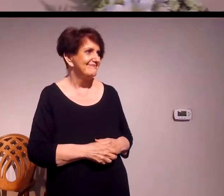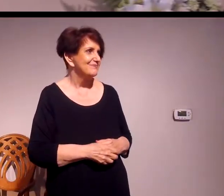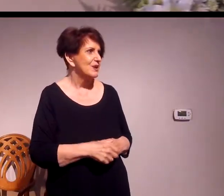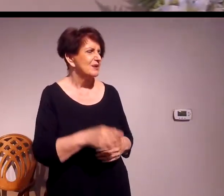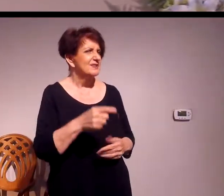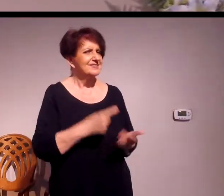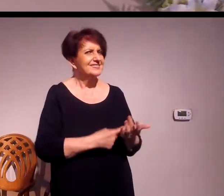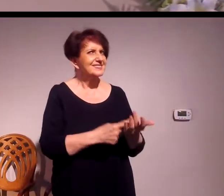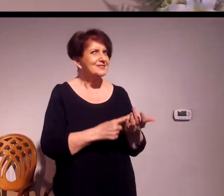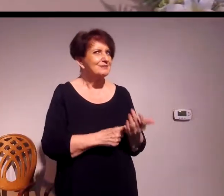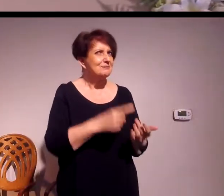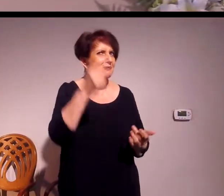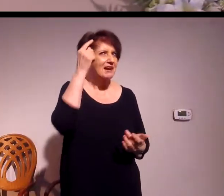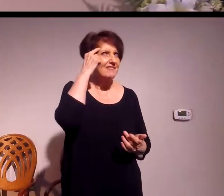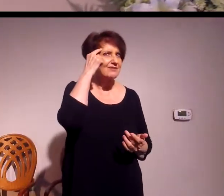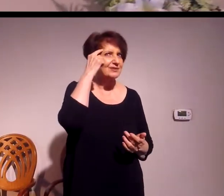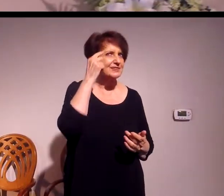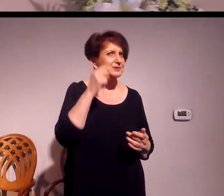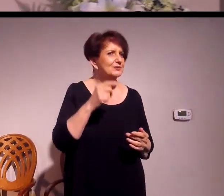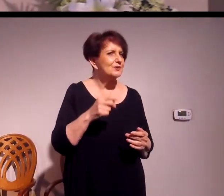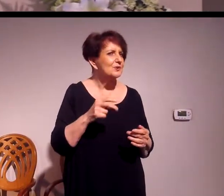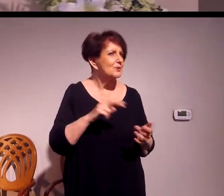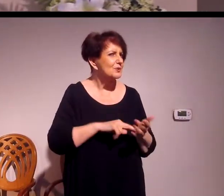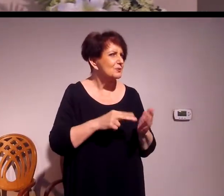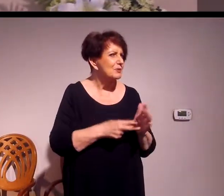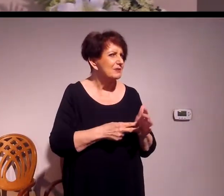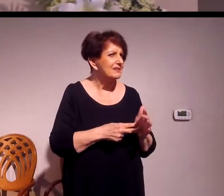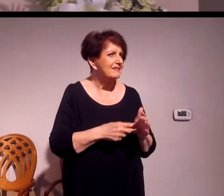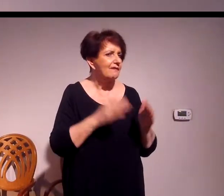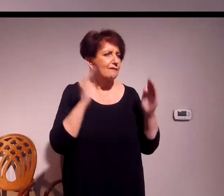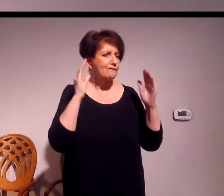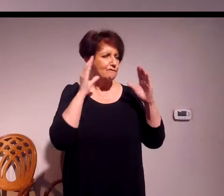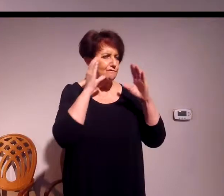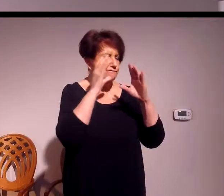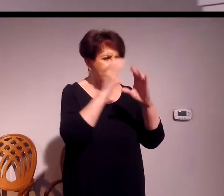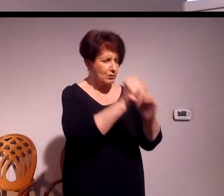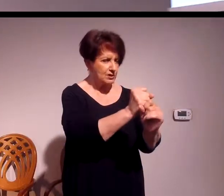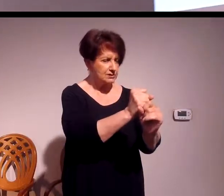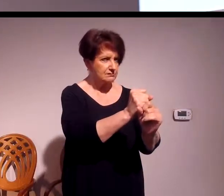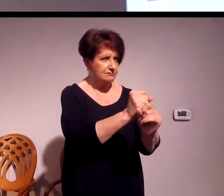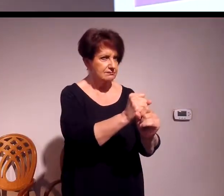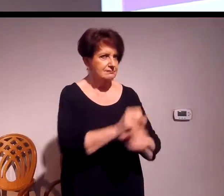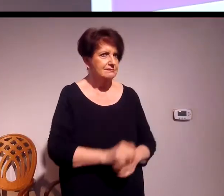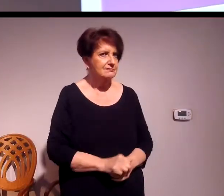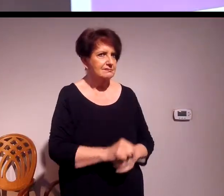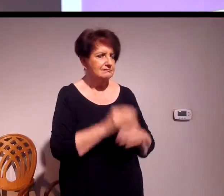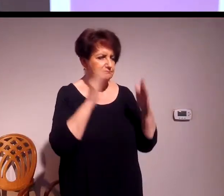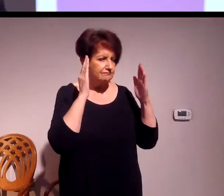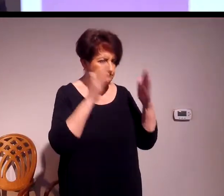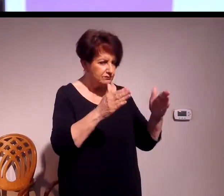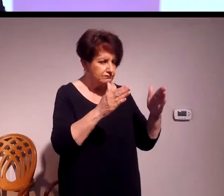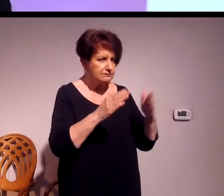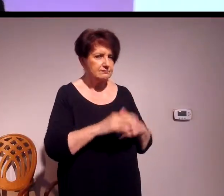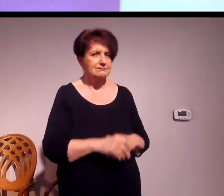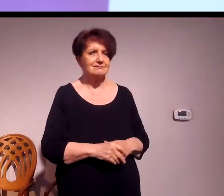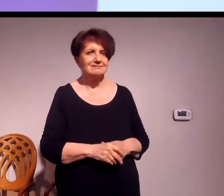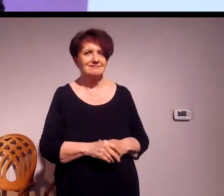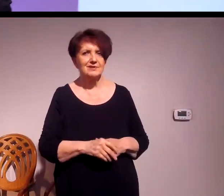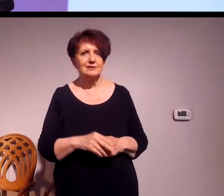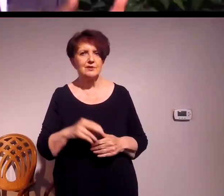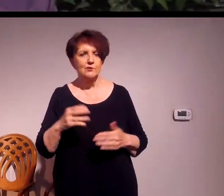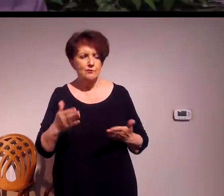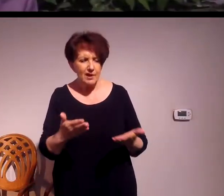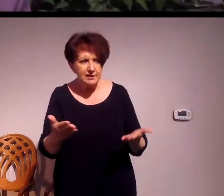okay, what we're talking about is being focused, okay? Giving something your attention, like realizing that right